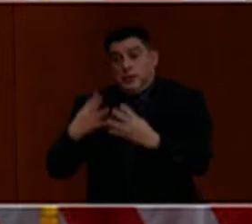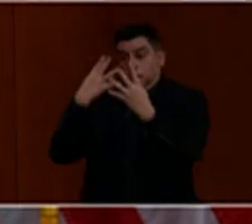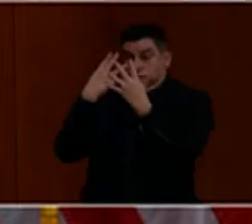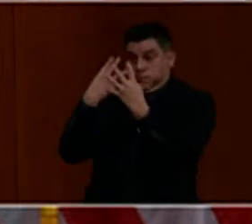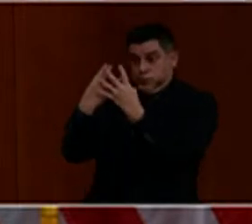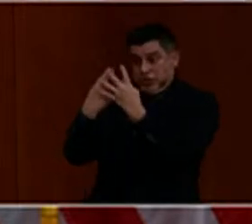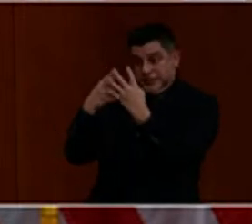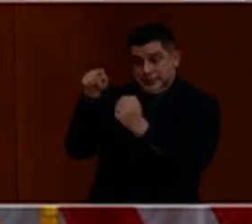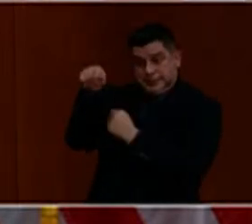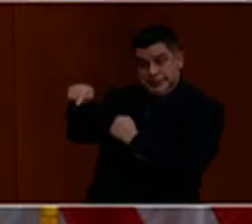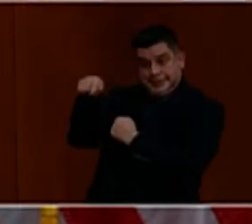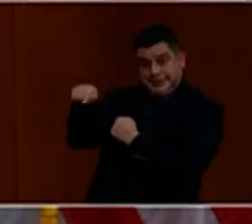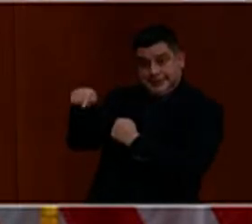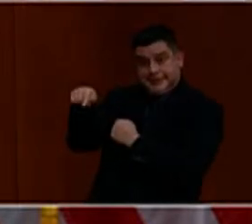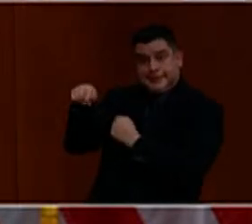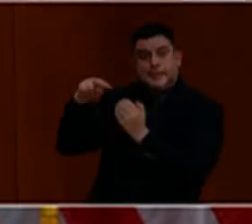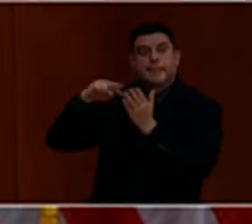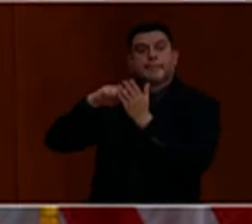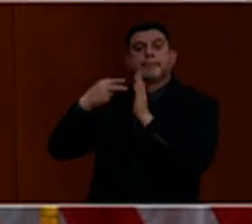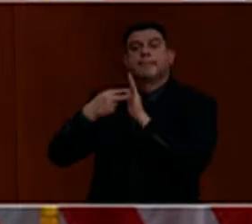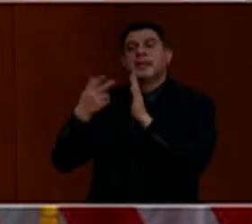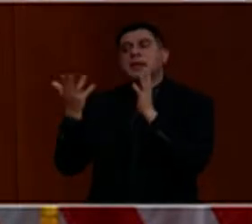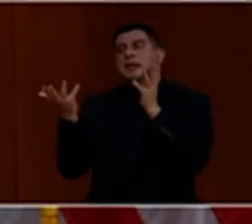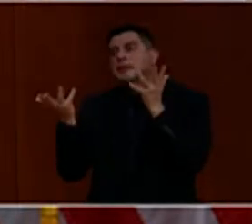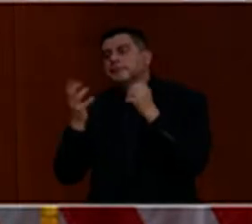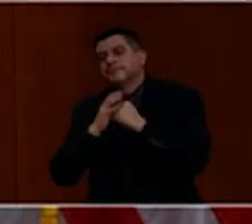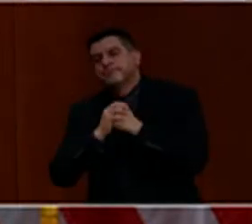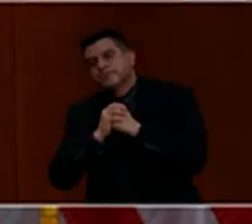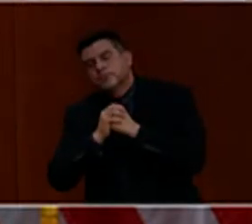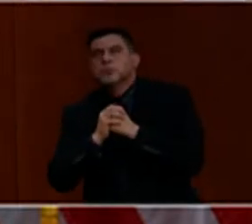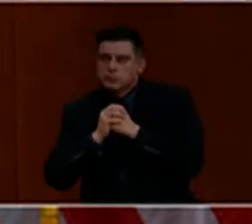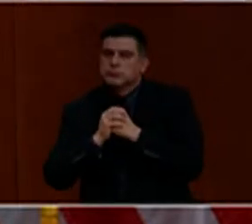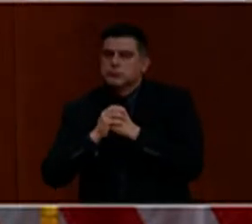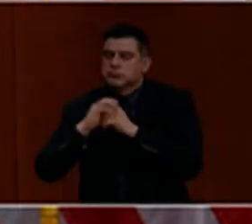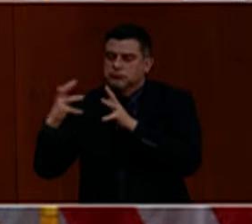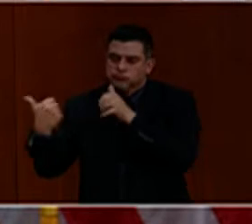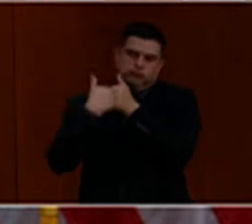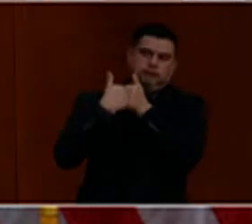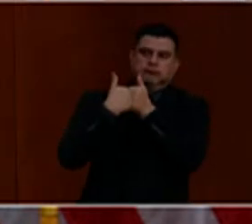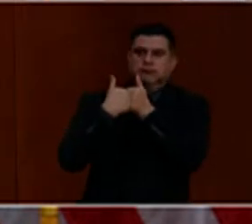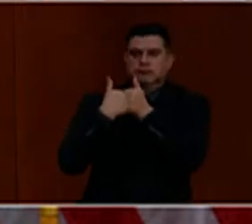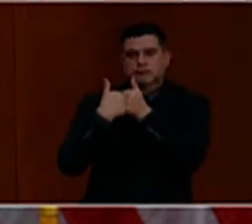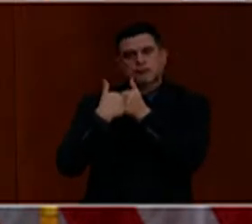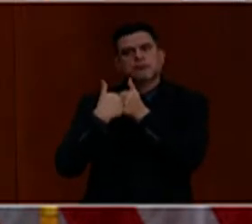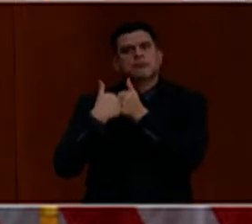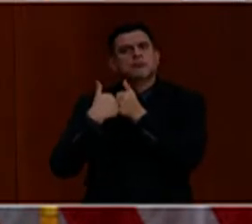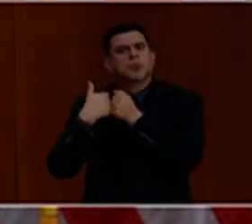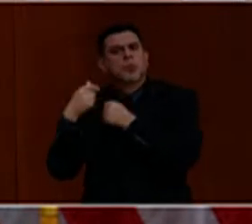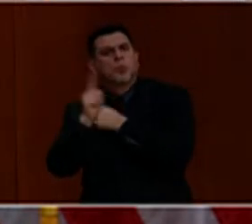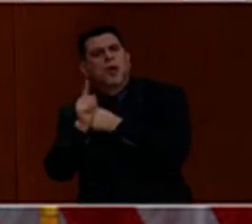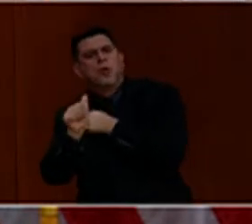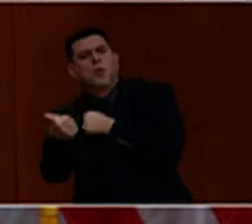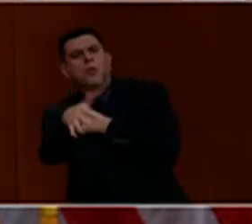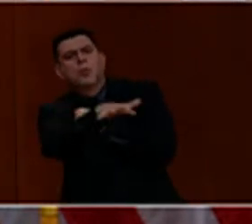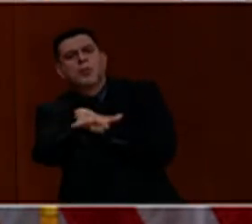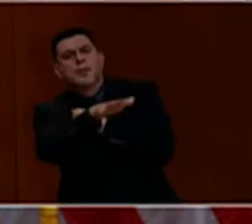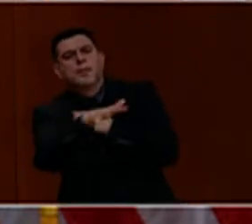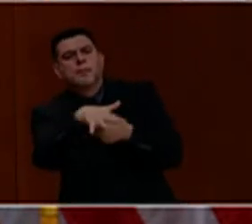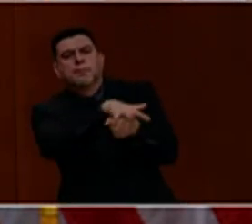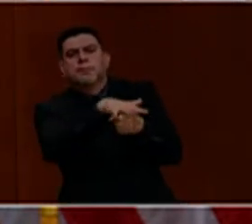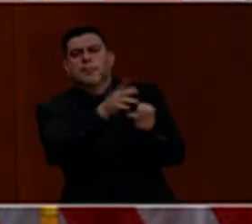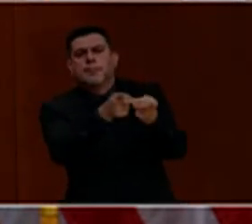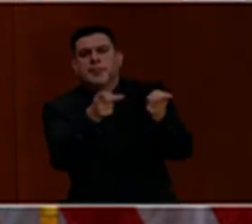much more challenging situation that you're dealing with in terms of finding alternative facilities. I mean, they have isolated, within the